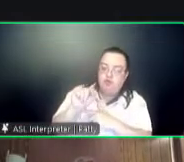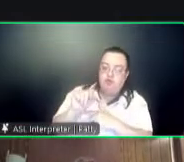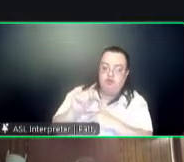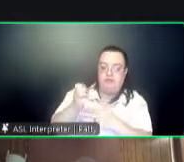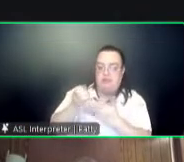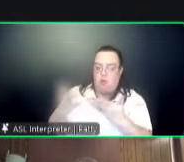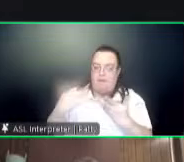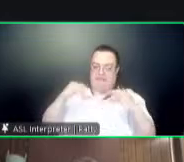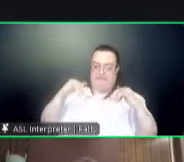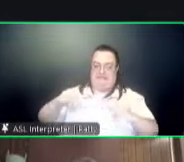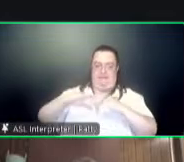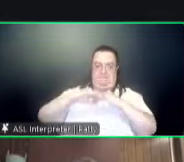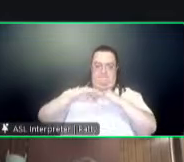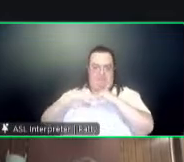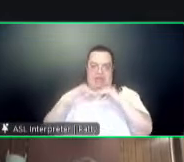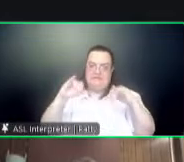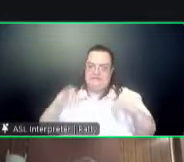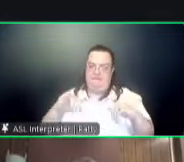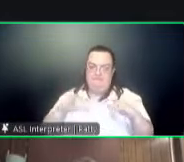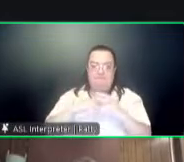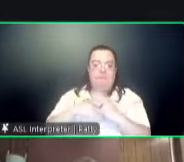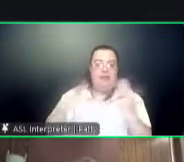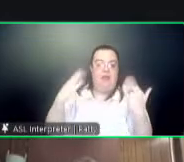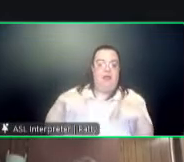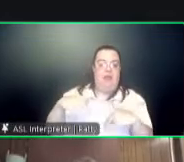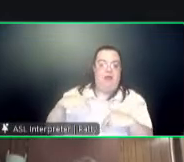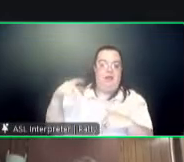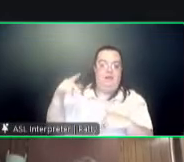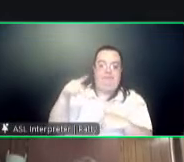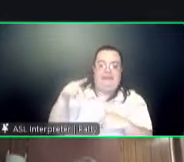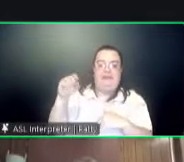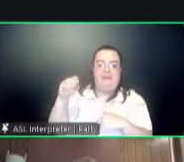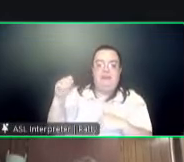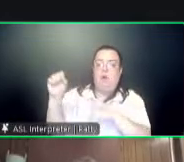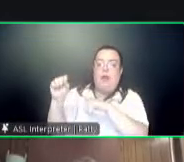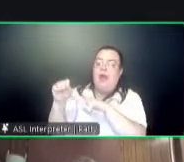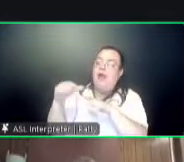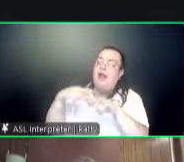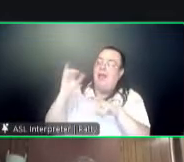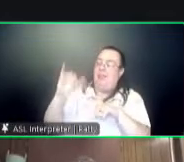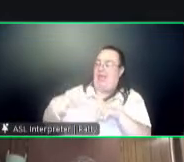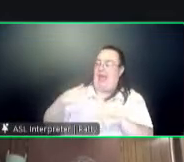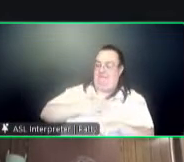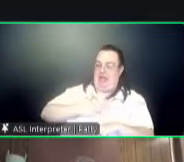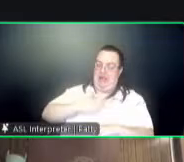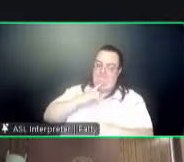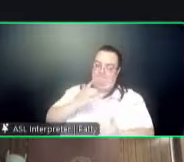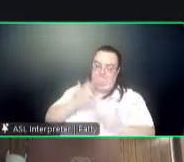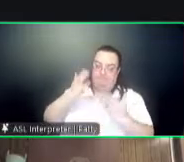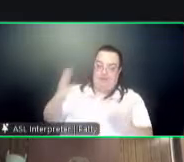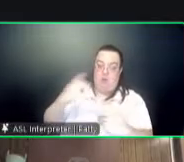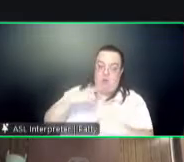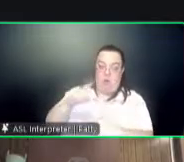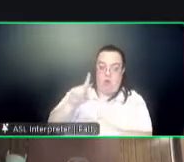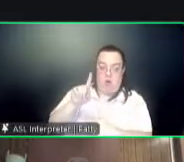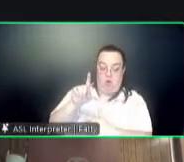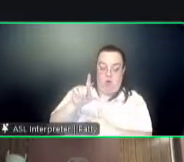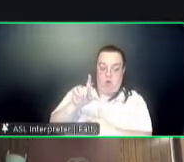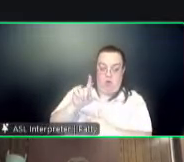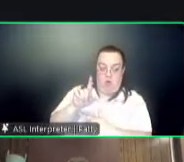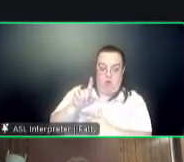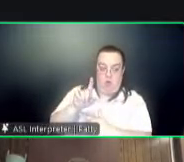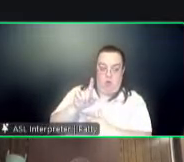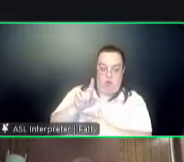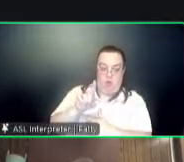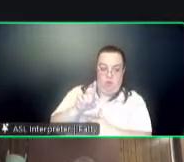flat. And POS, this is where what I'm proposing is that 125 represents an